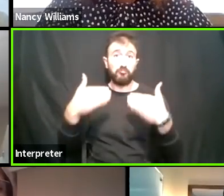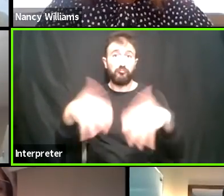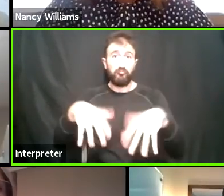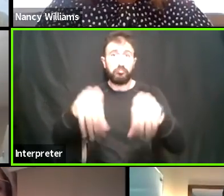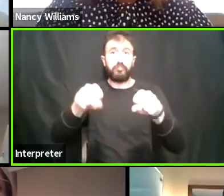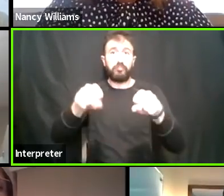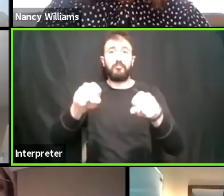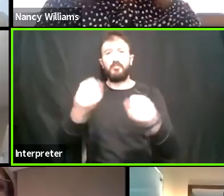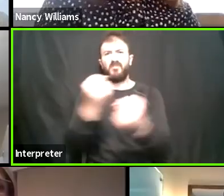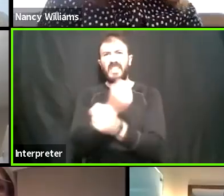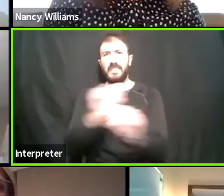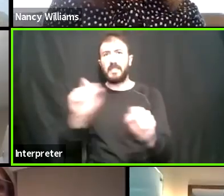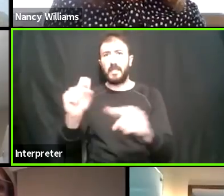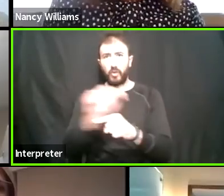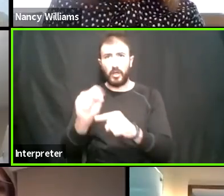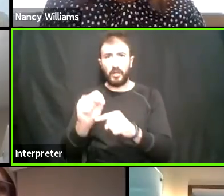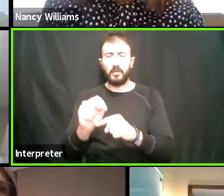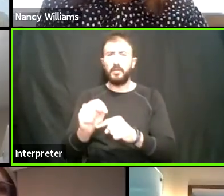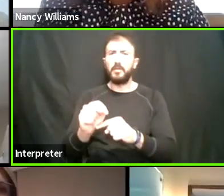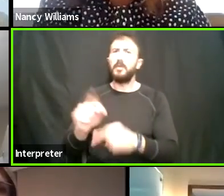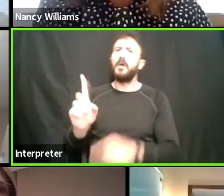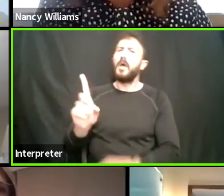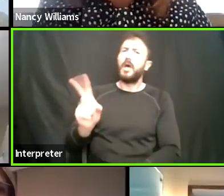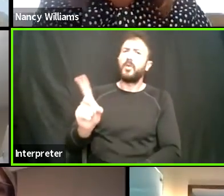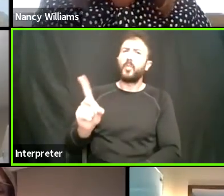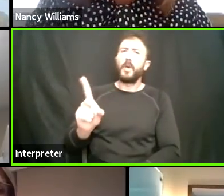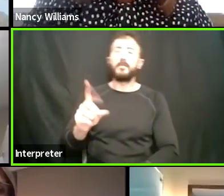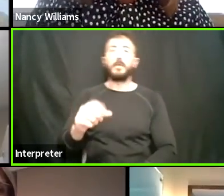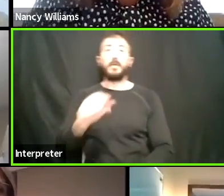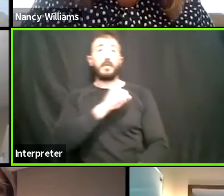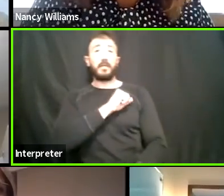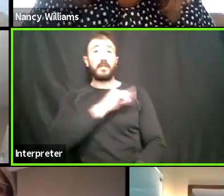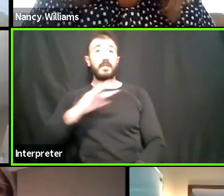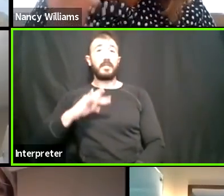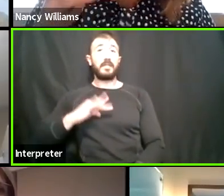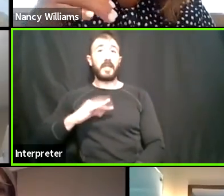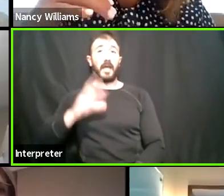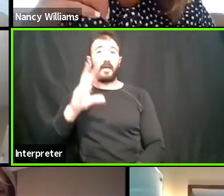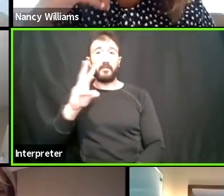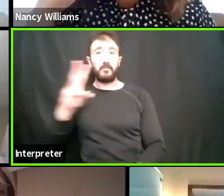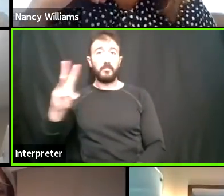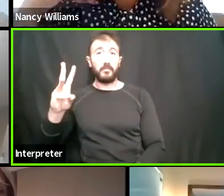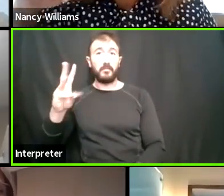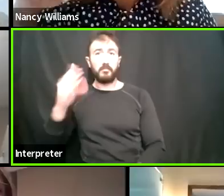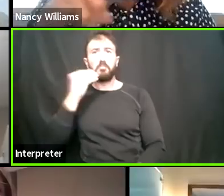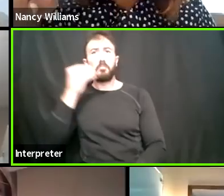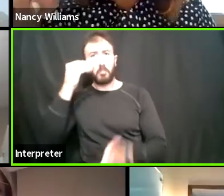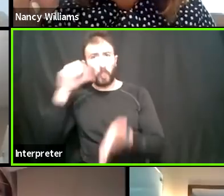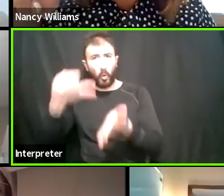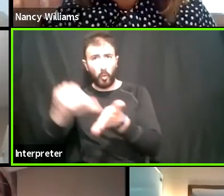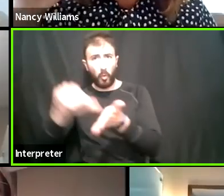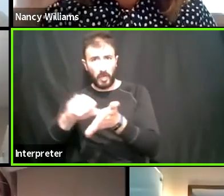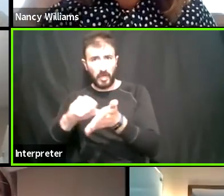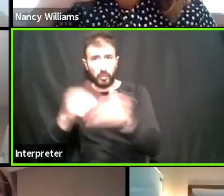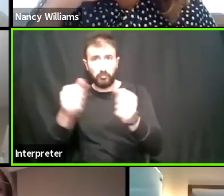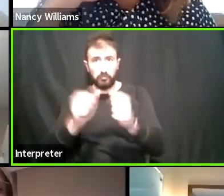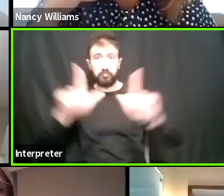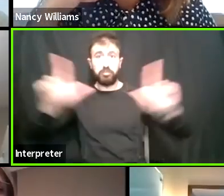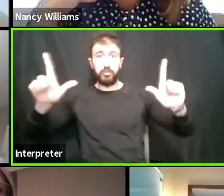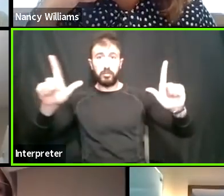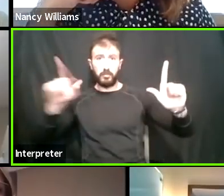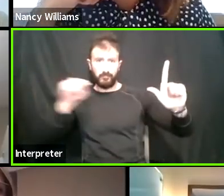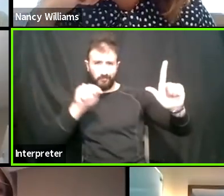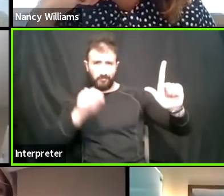they find it? If they go to the staff homepage, and then at the very bottom is headlines, and you'll